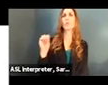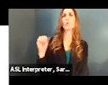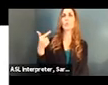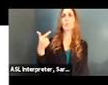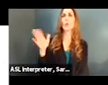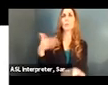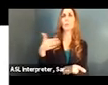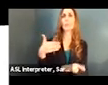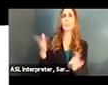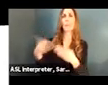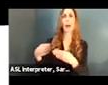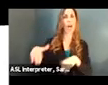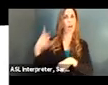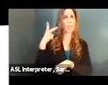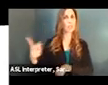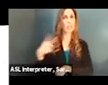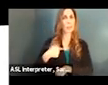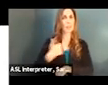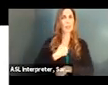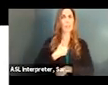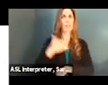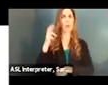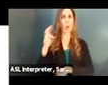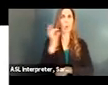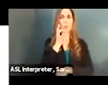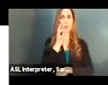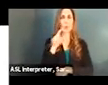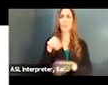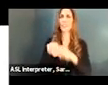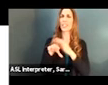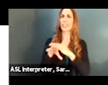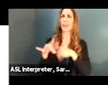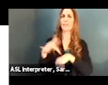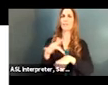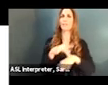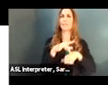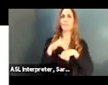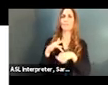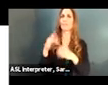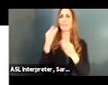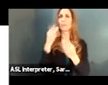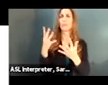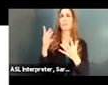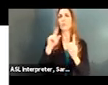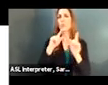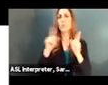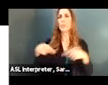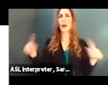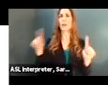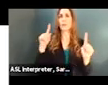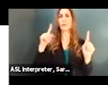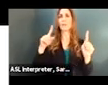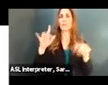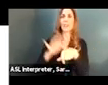seen yet in person. I'm hoping to get my hands on it soon, but it is an accessible tactile instrument. It responds to variation in pressure and location